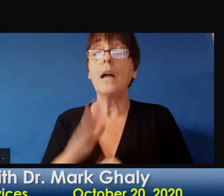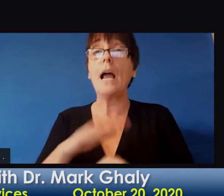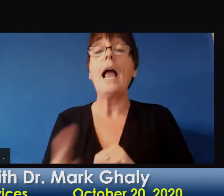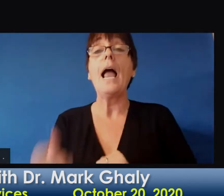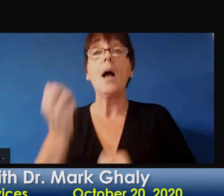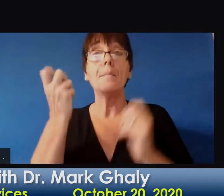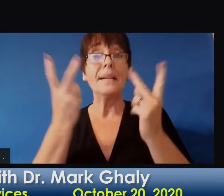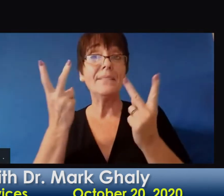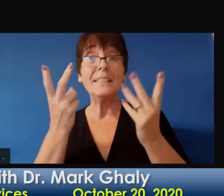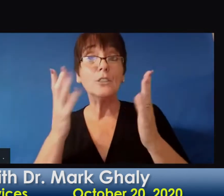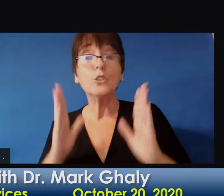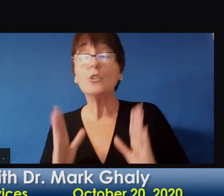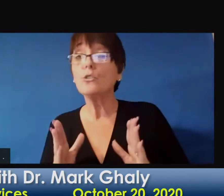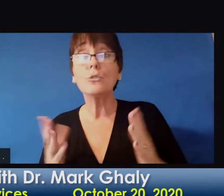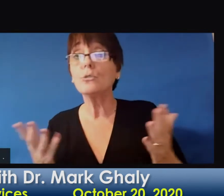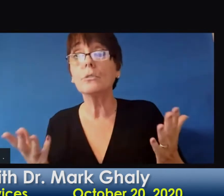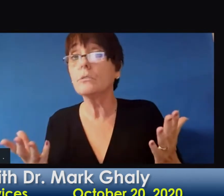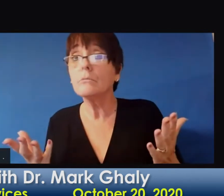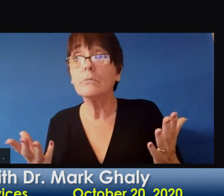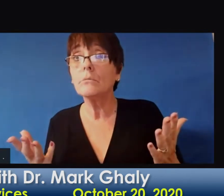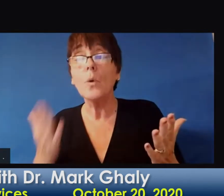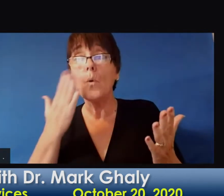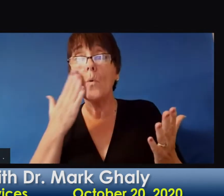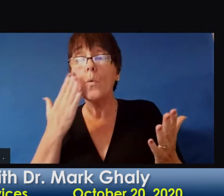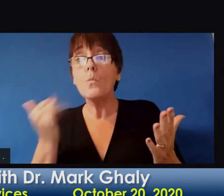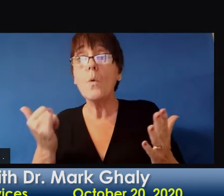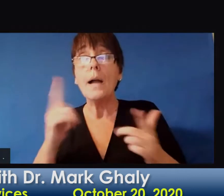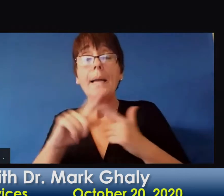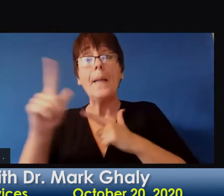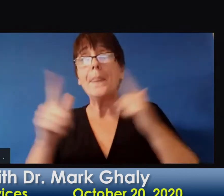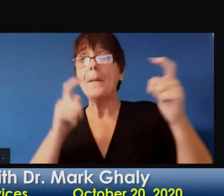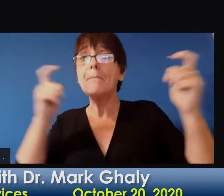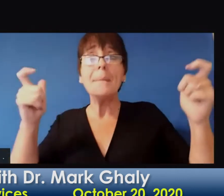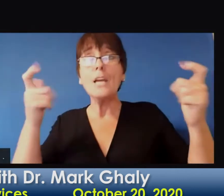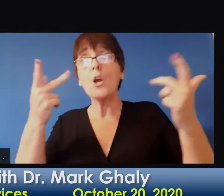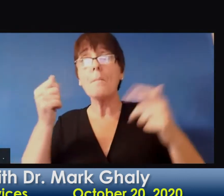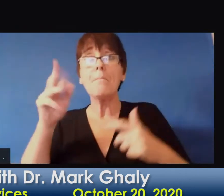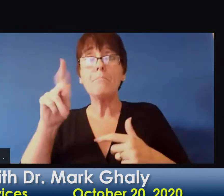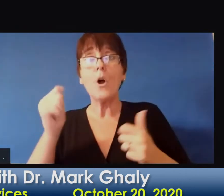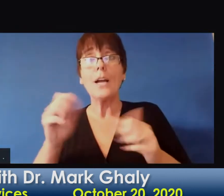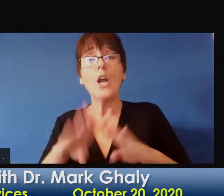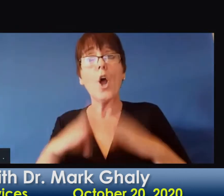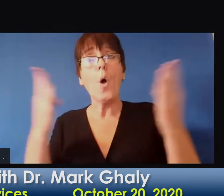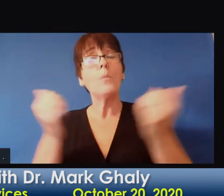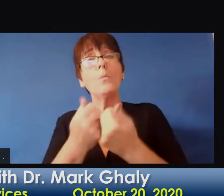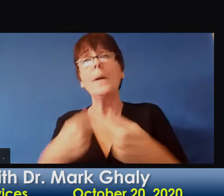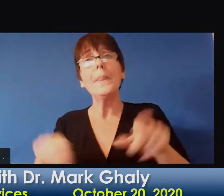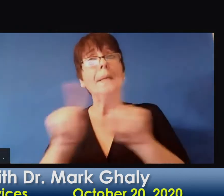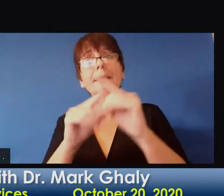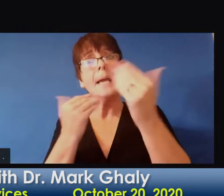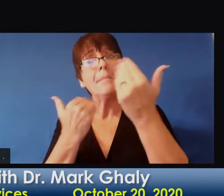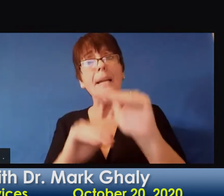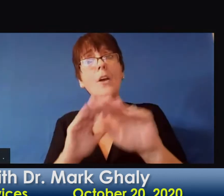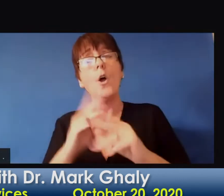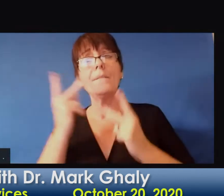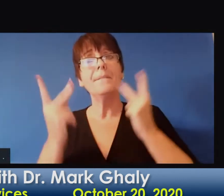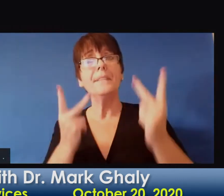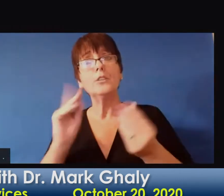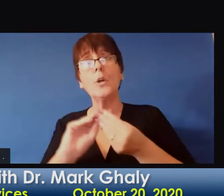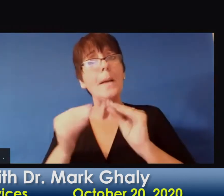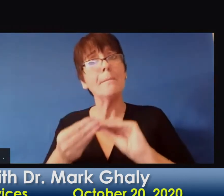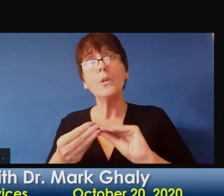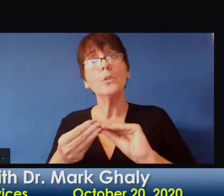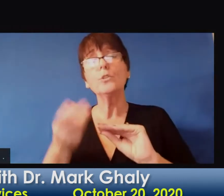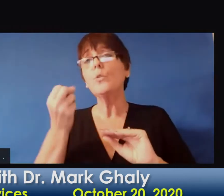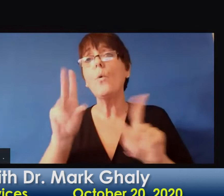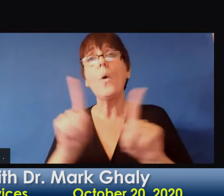visitors. Why can't the bigger theme parks also open with the same limits on visitor numbers? Or